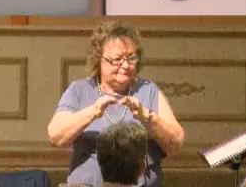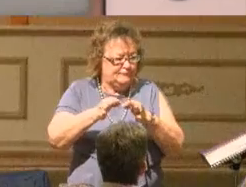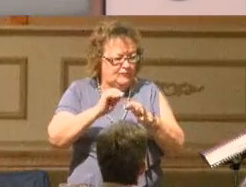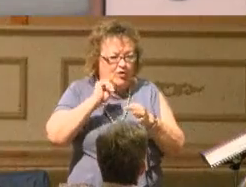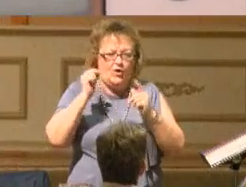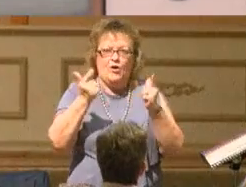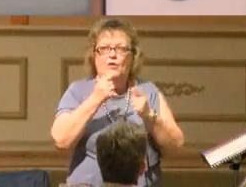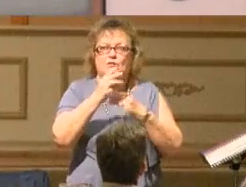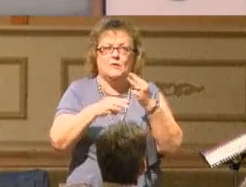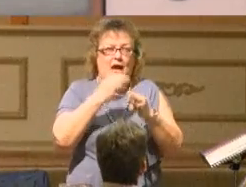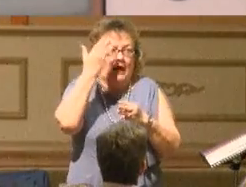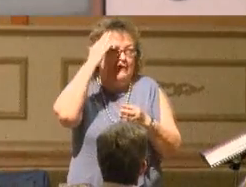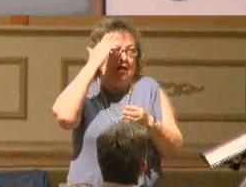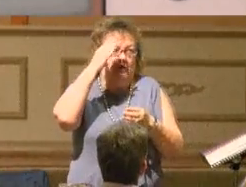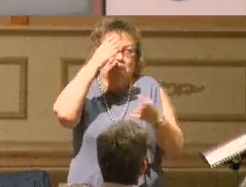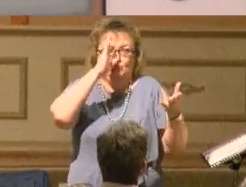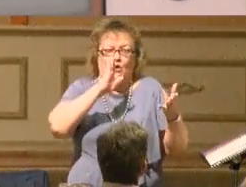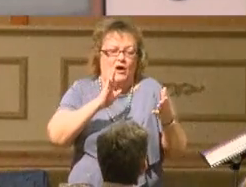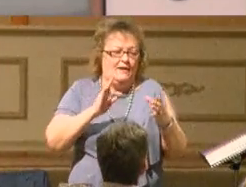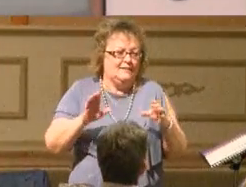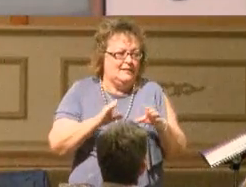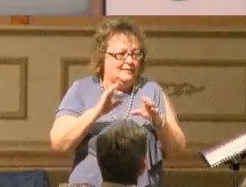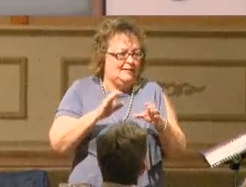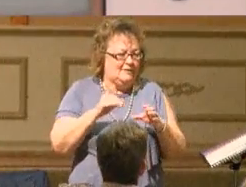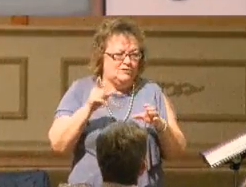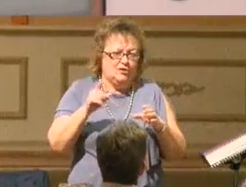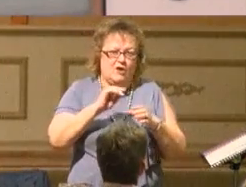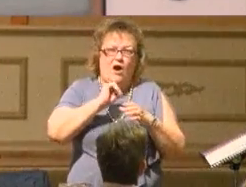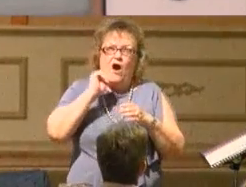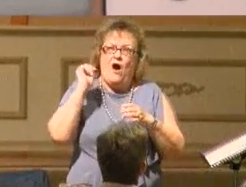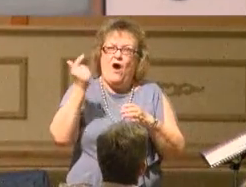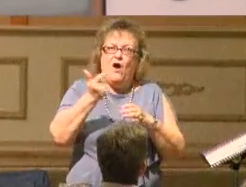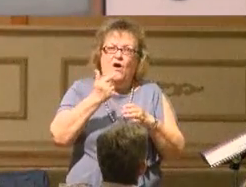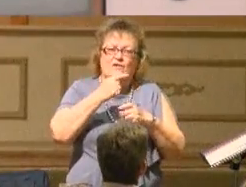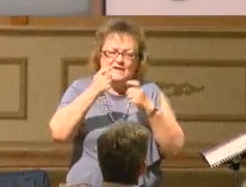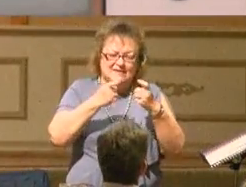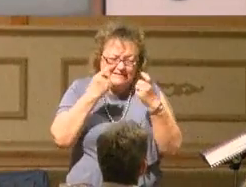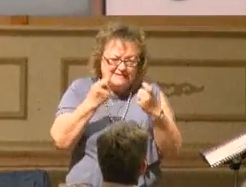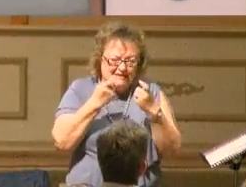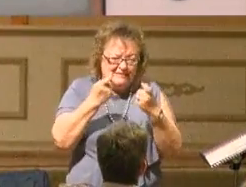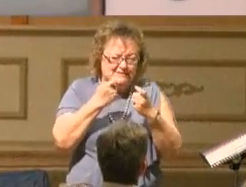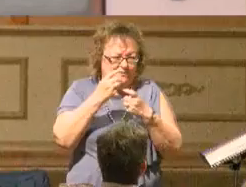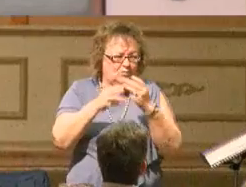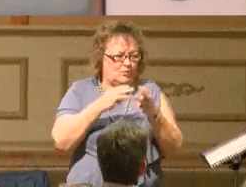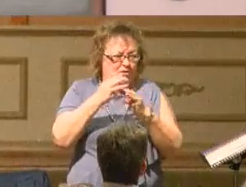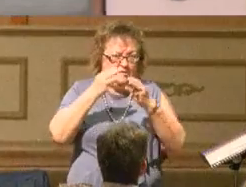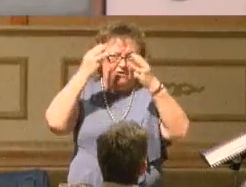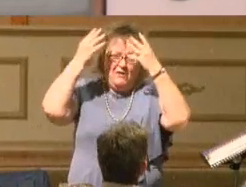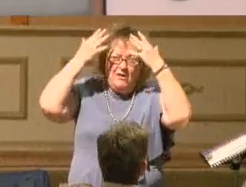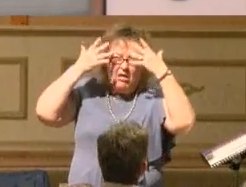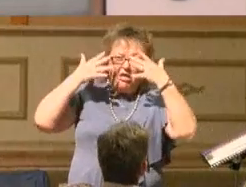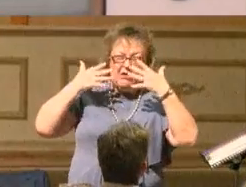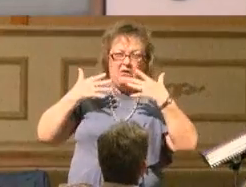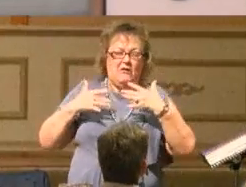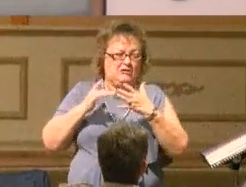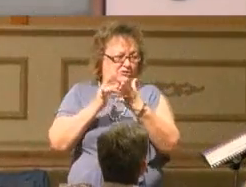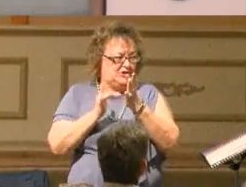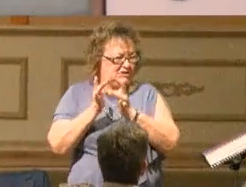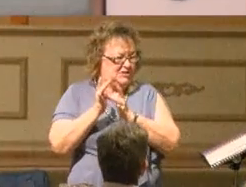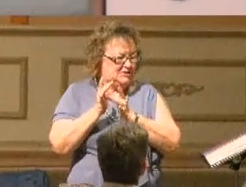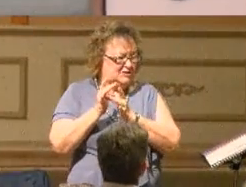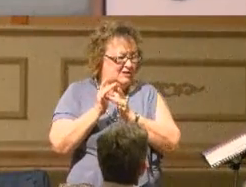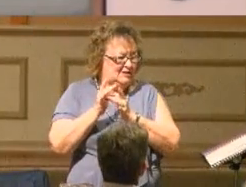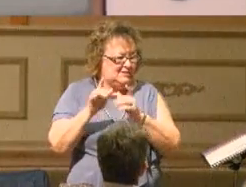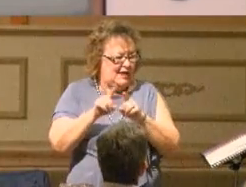know how God did it, but he took the sins of the entire world and he placed it upon Jesus Christ, just as the high